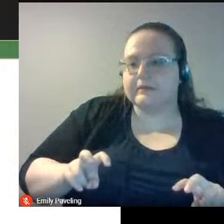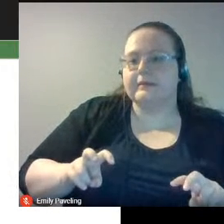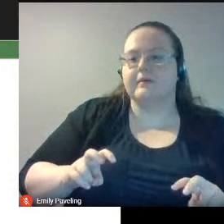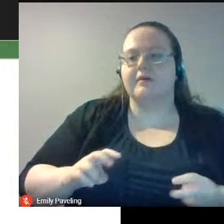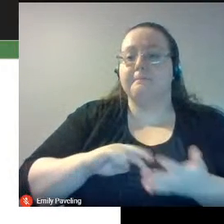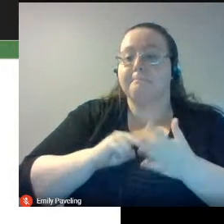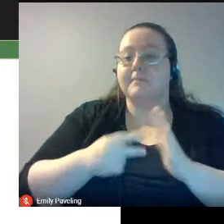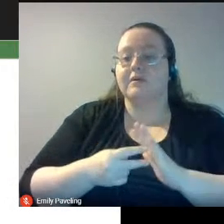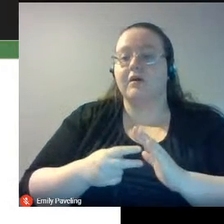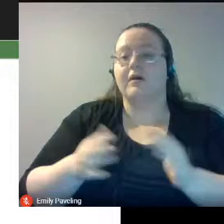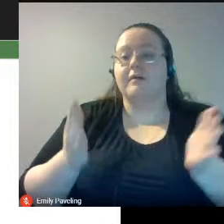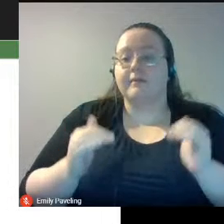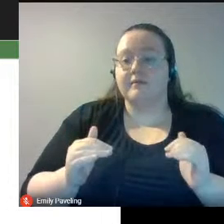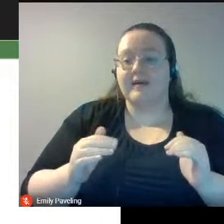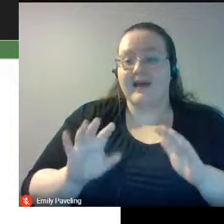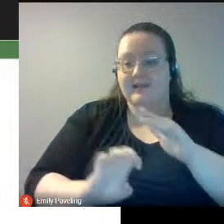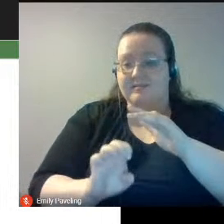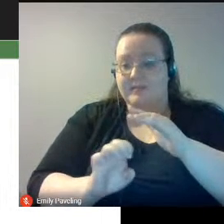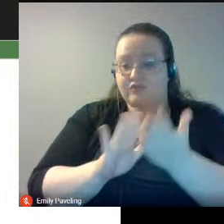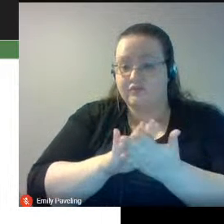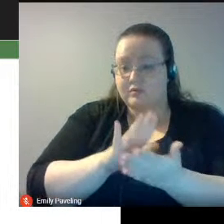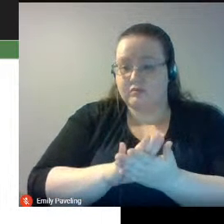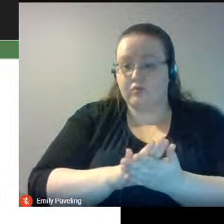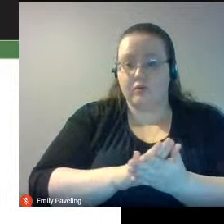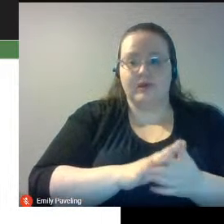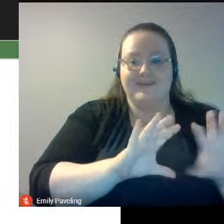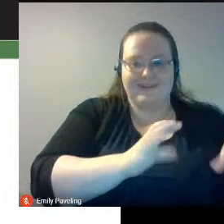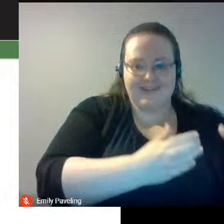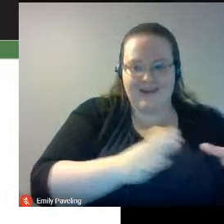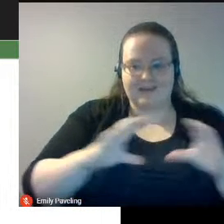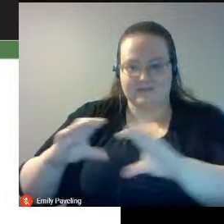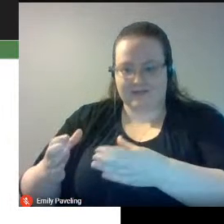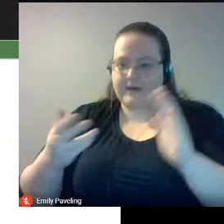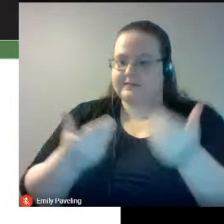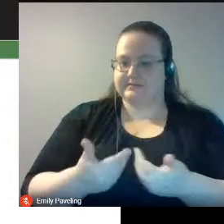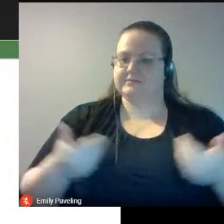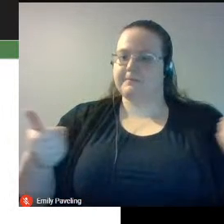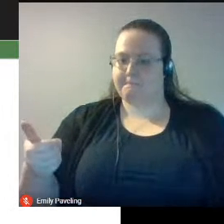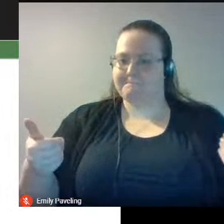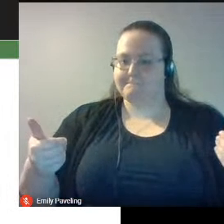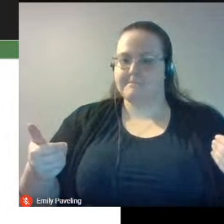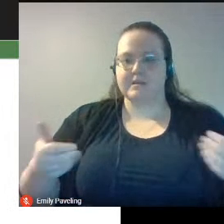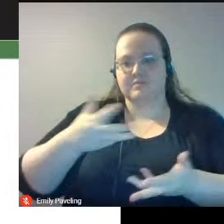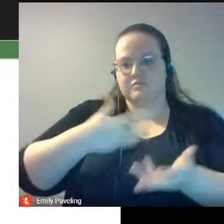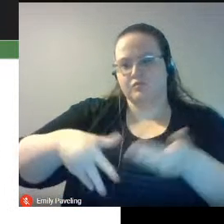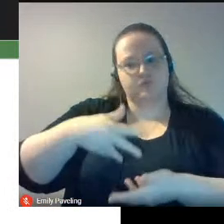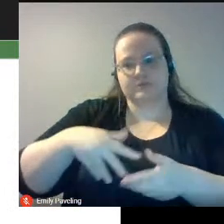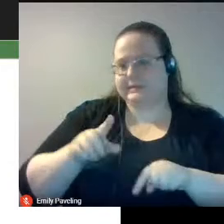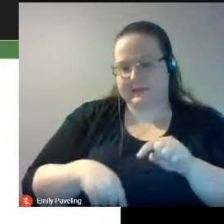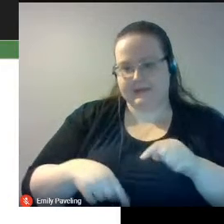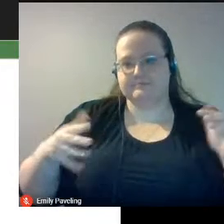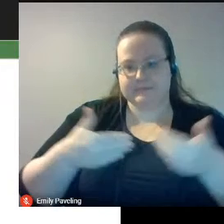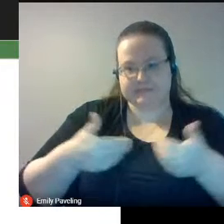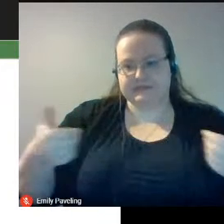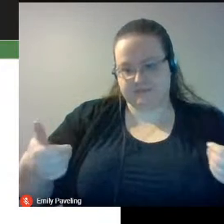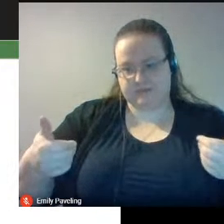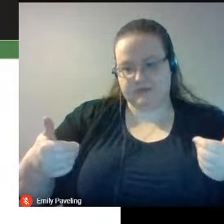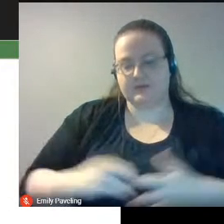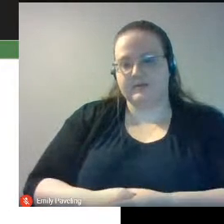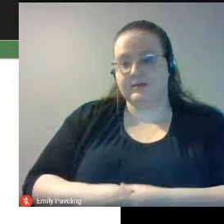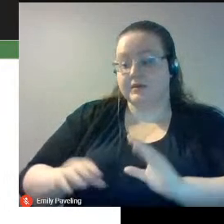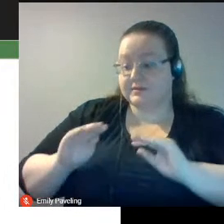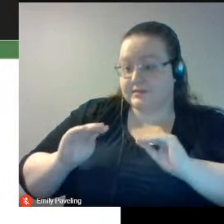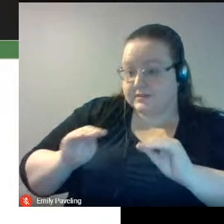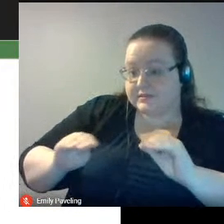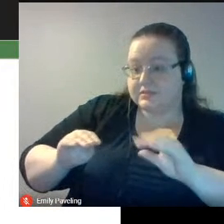cohorts or classes in the elementary years, ensuring children understand how to properly wear face coverings or masks if